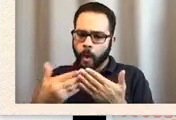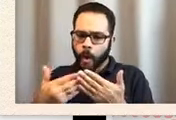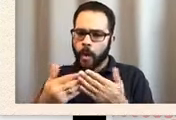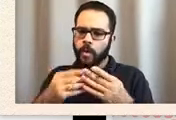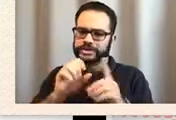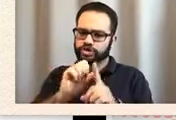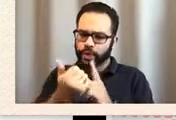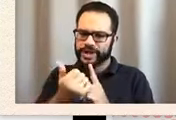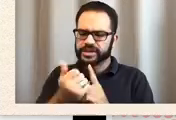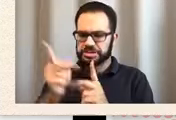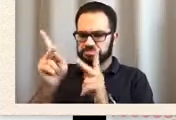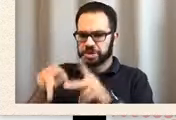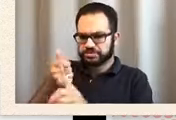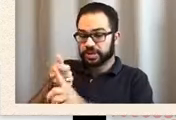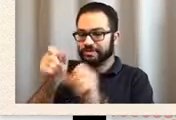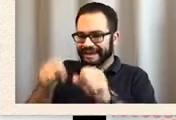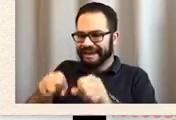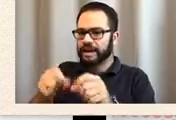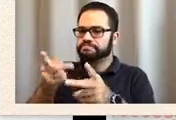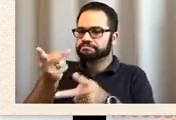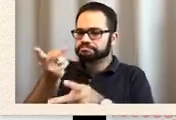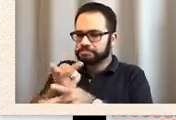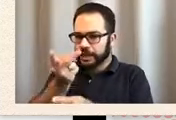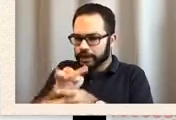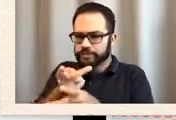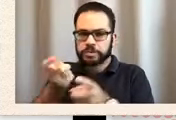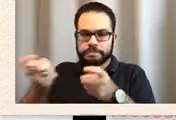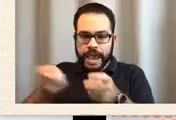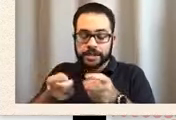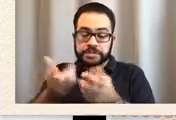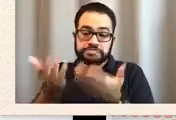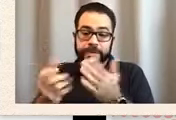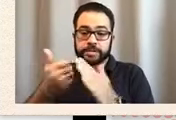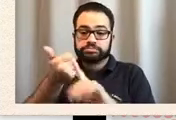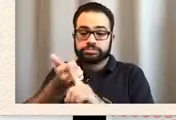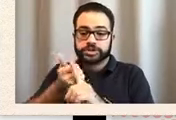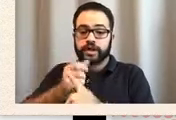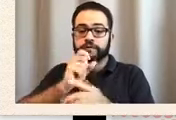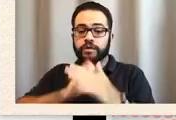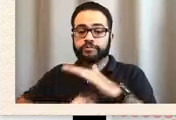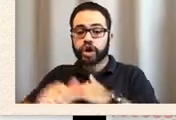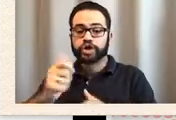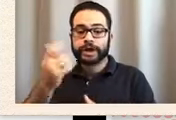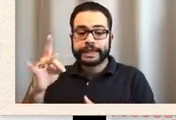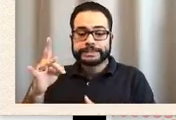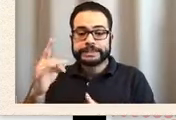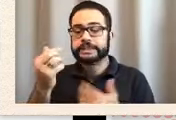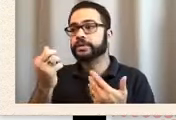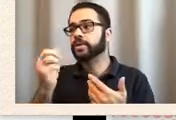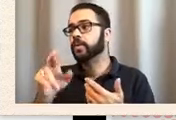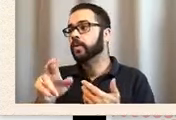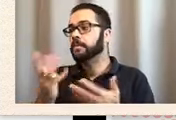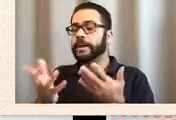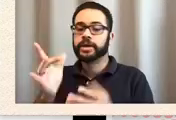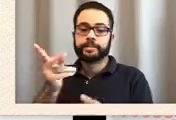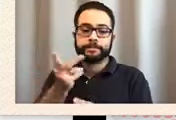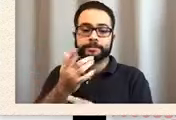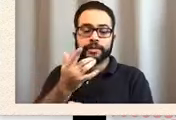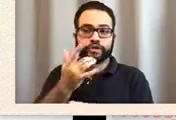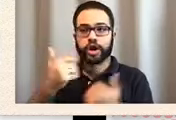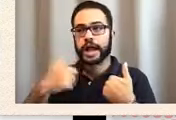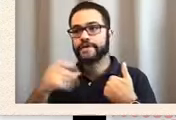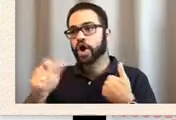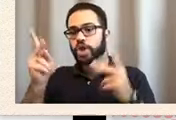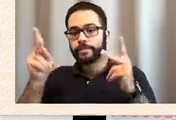their own ABLE account, whether it be maybe they're a minor or maybe they just prefer to have somebody assist or open the account on their